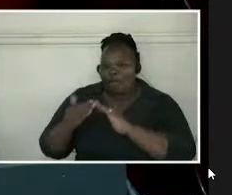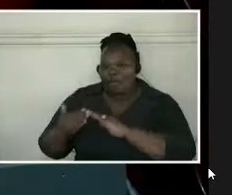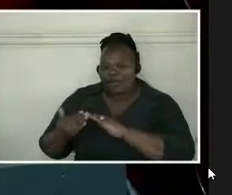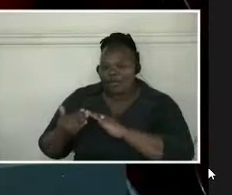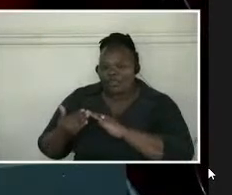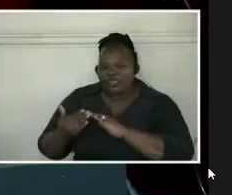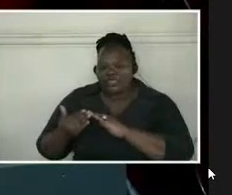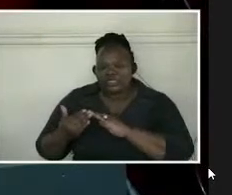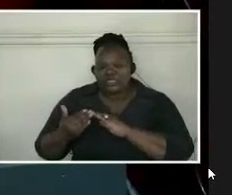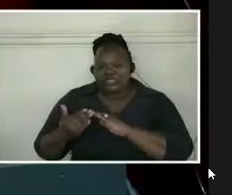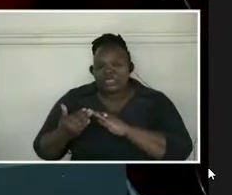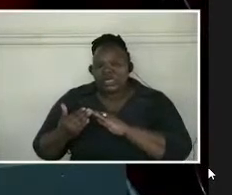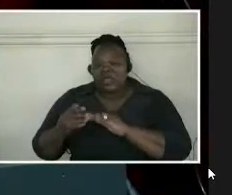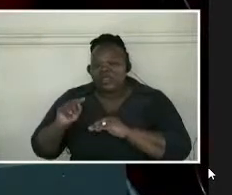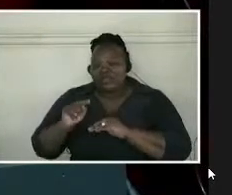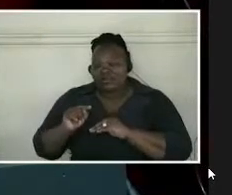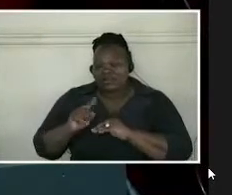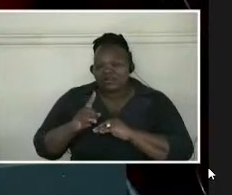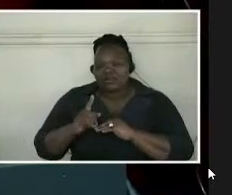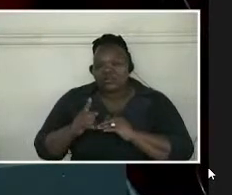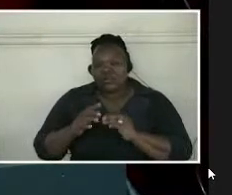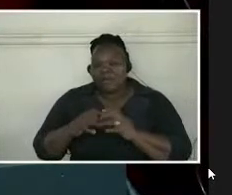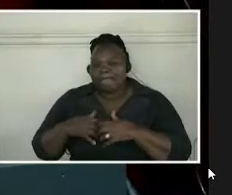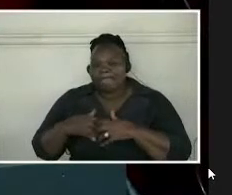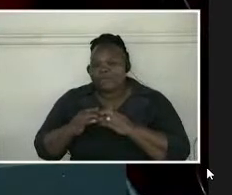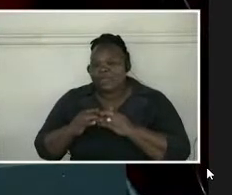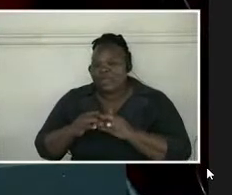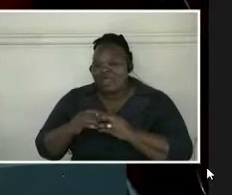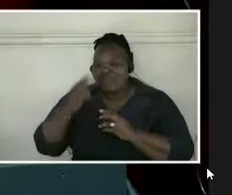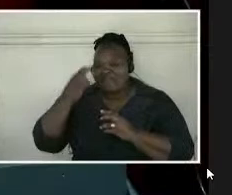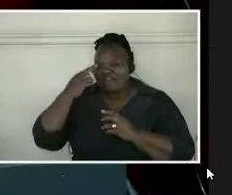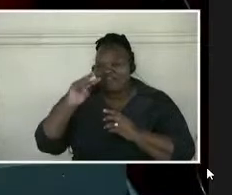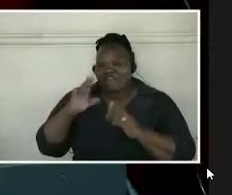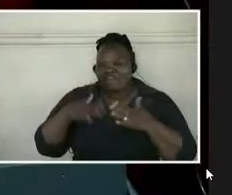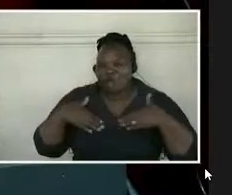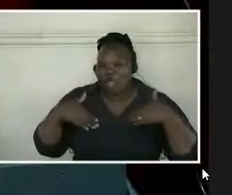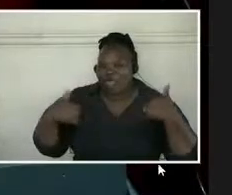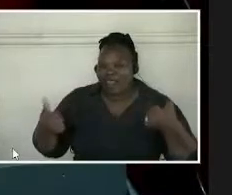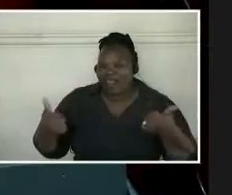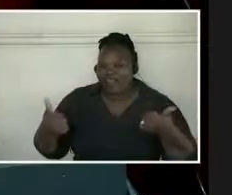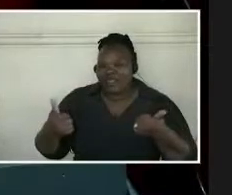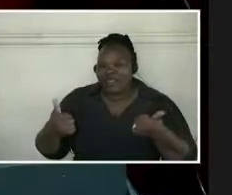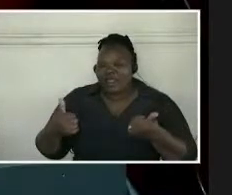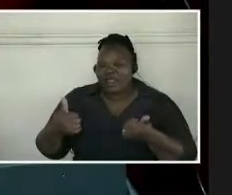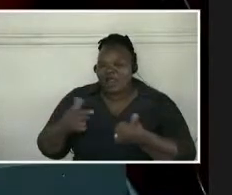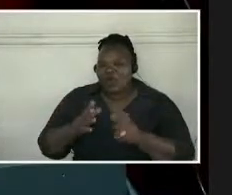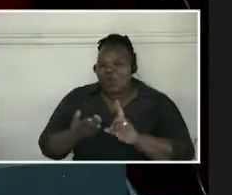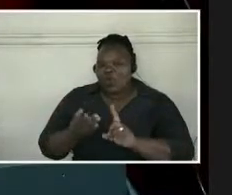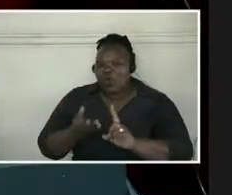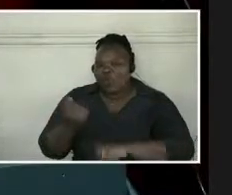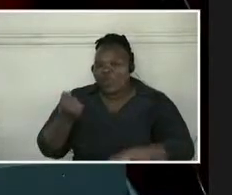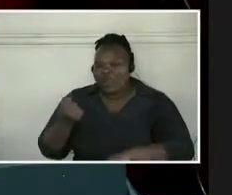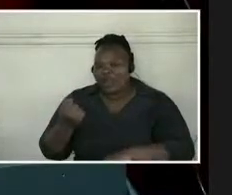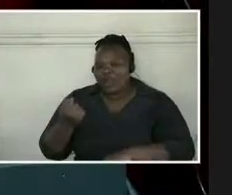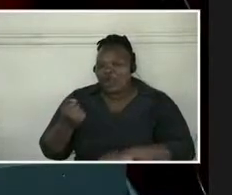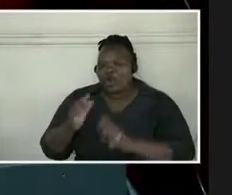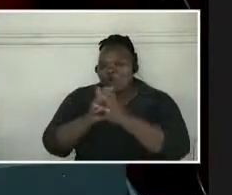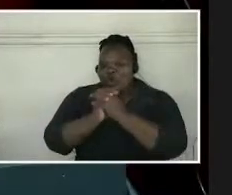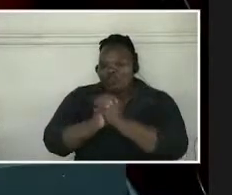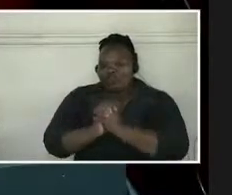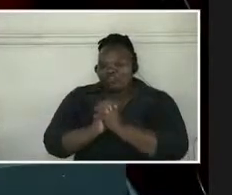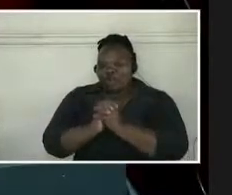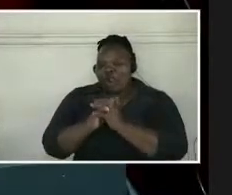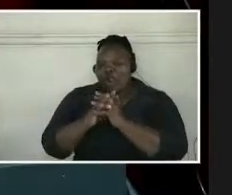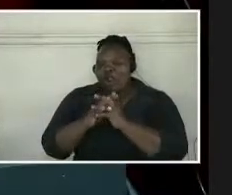has been encapsulated in the department's vision of healthy creative winning and socially cohesive